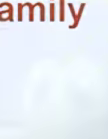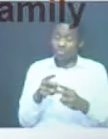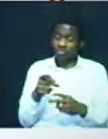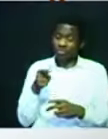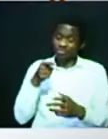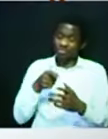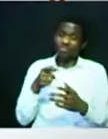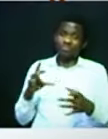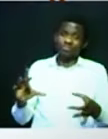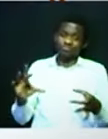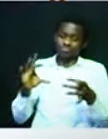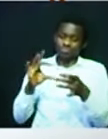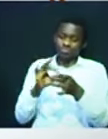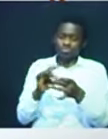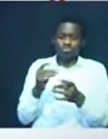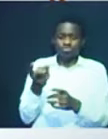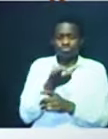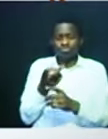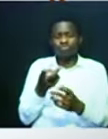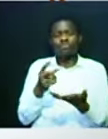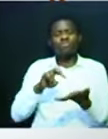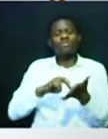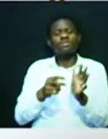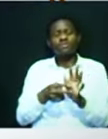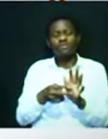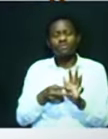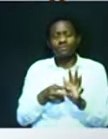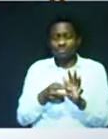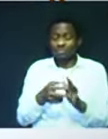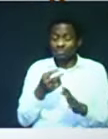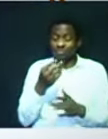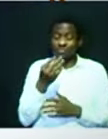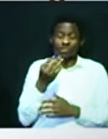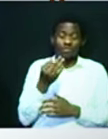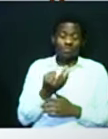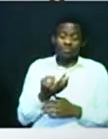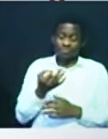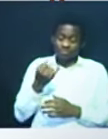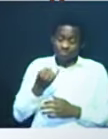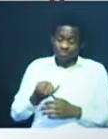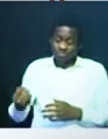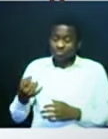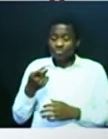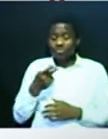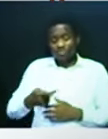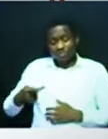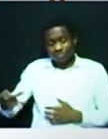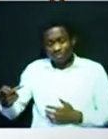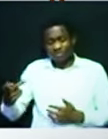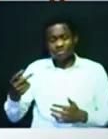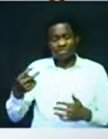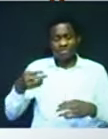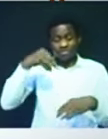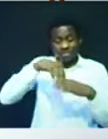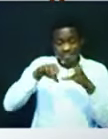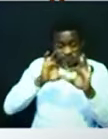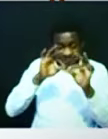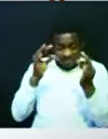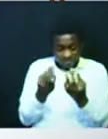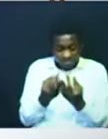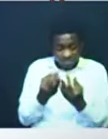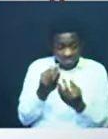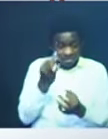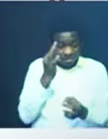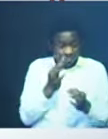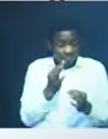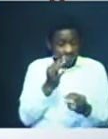mu adi kan no ɛne neɛtɔ so mmienu no bɔmu a ne yɛbɛtumi aka sɛ agyapadeɛ ɛyɛ adeɛ bi a ɛwɔ abusua bi mu a sɛ wohunu